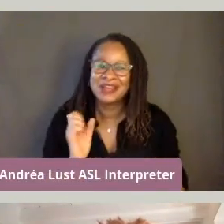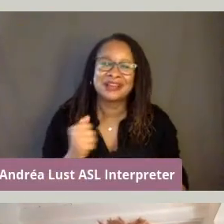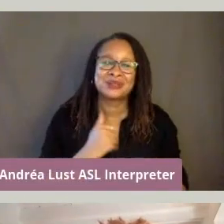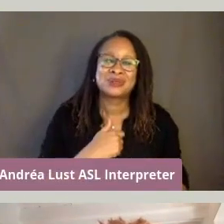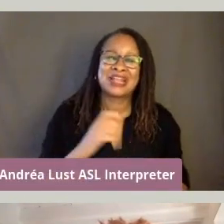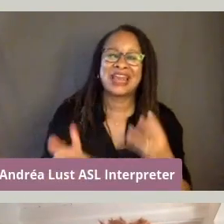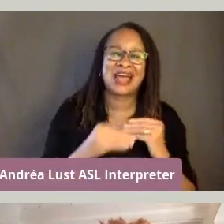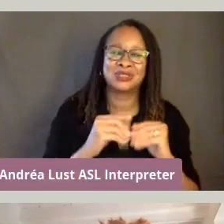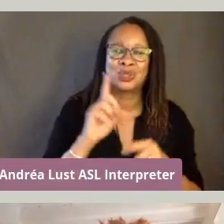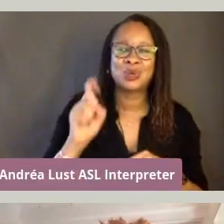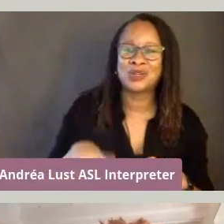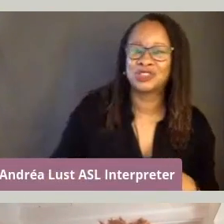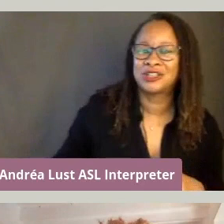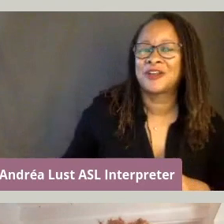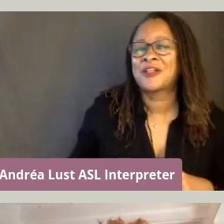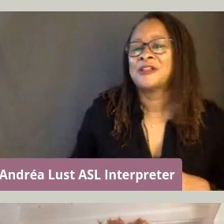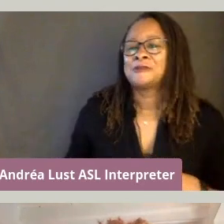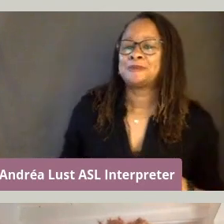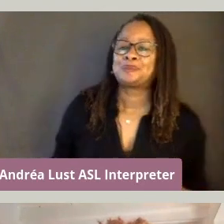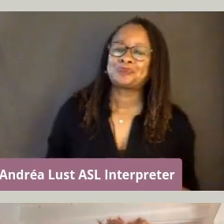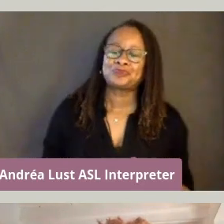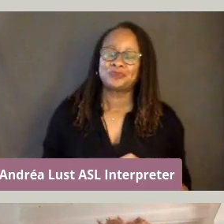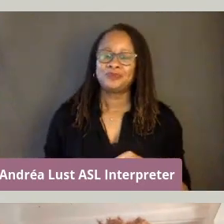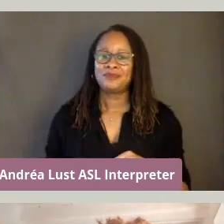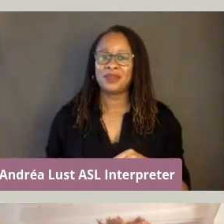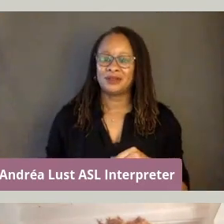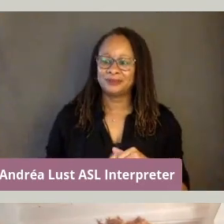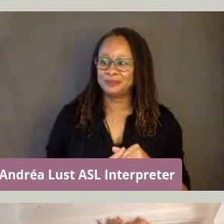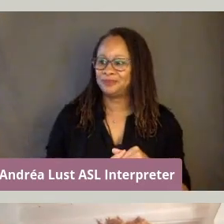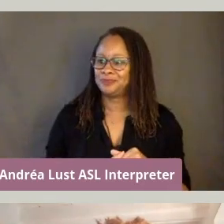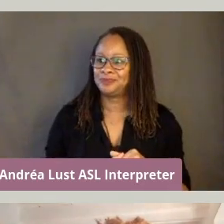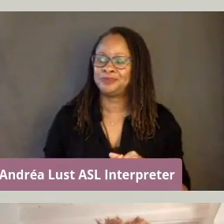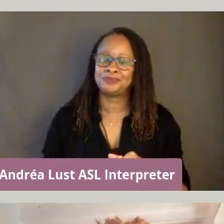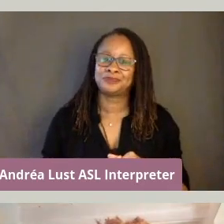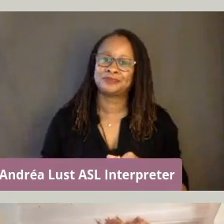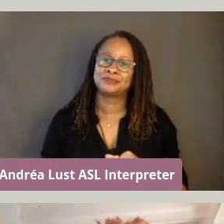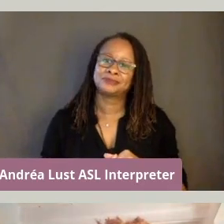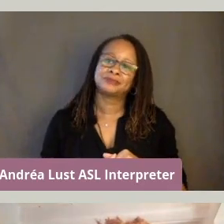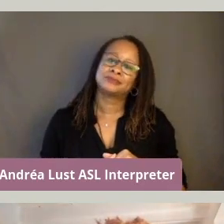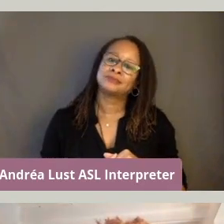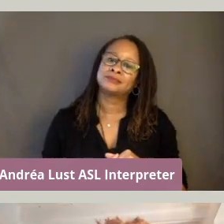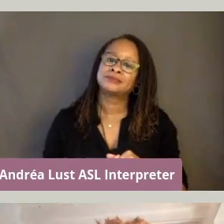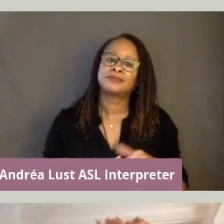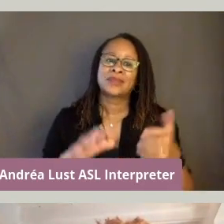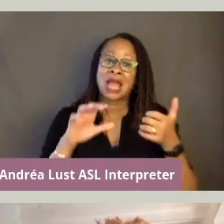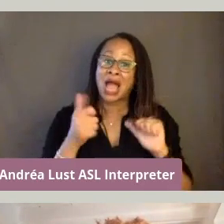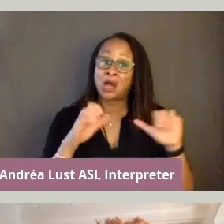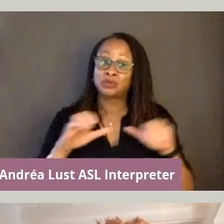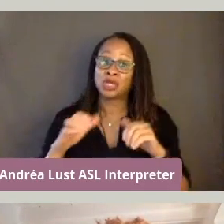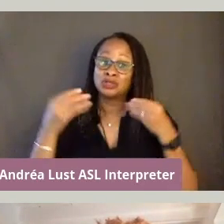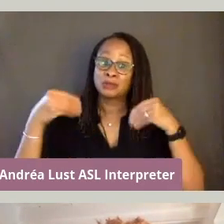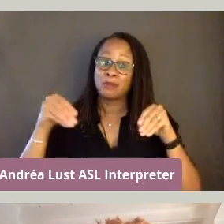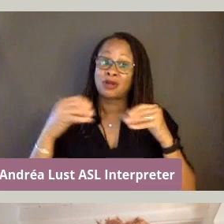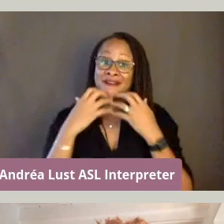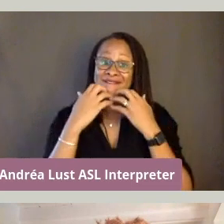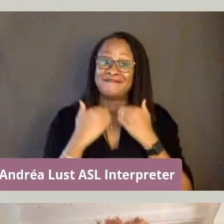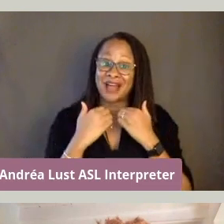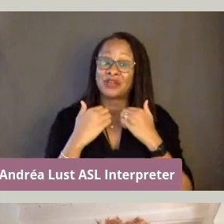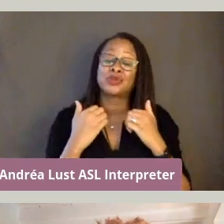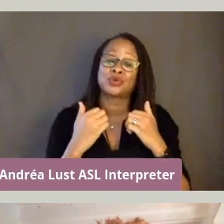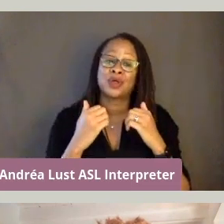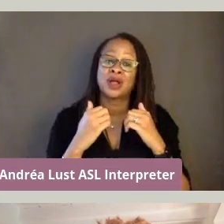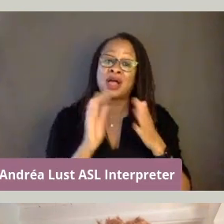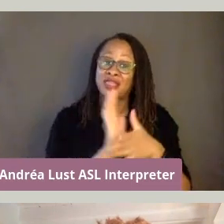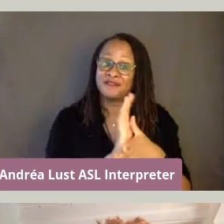Question. So no, and you know, when it comes to equity caps, it's both like what how might the market like value this film, but also